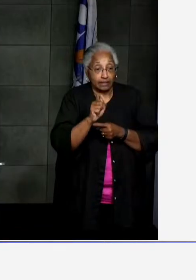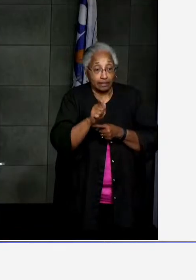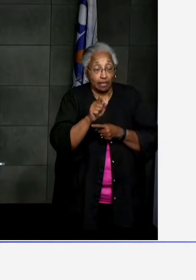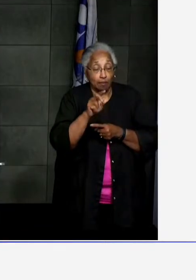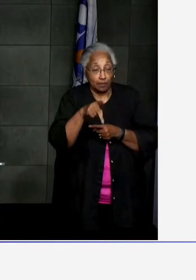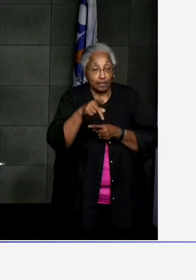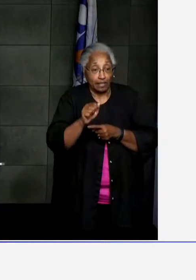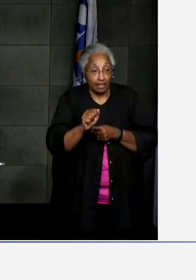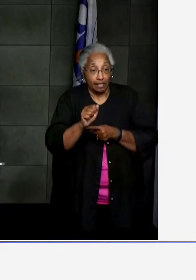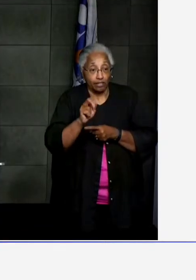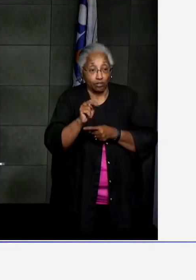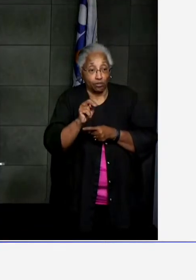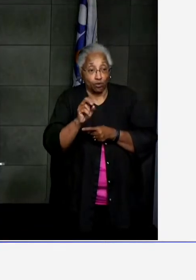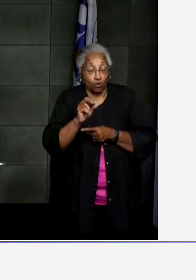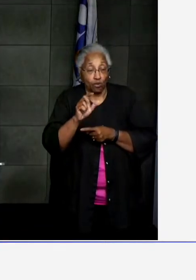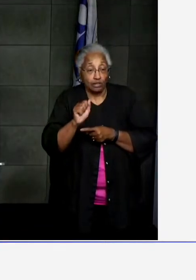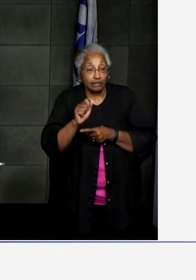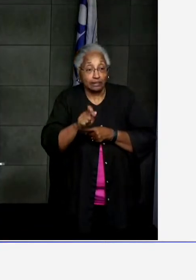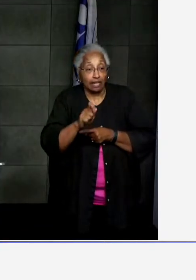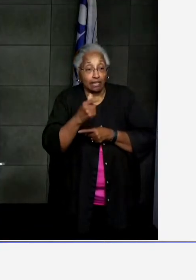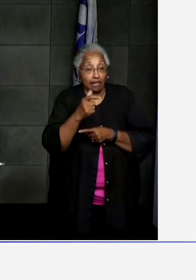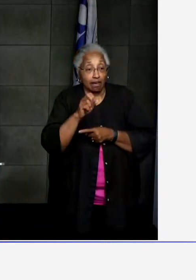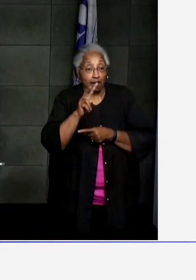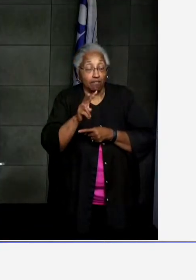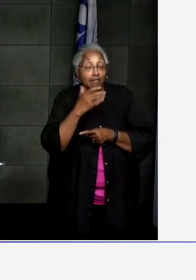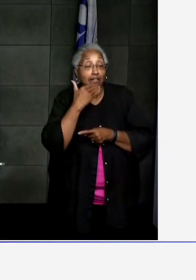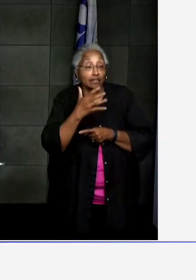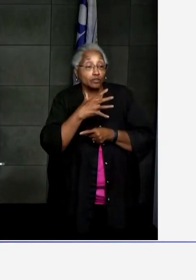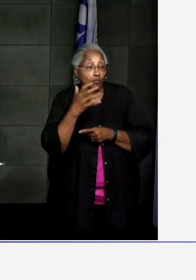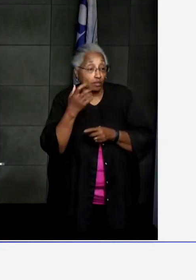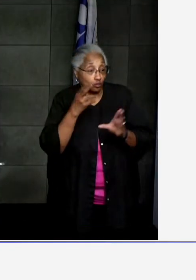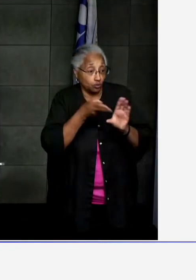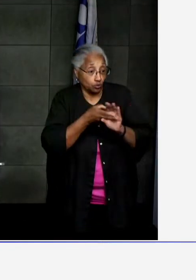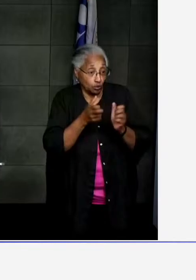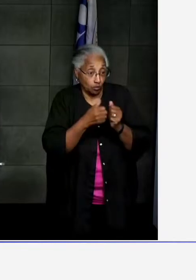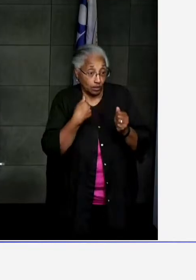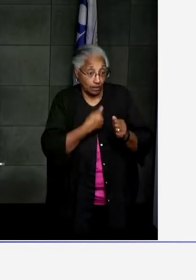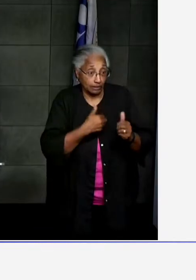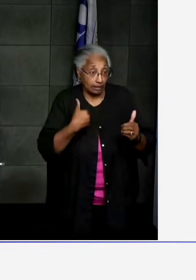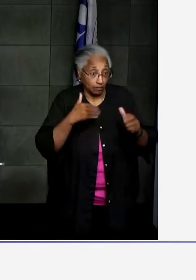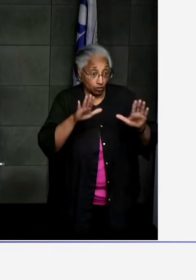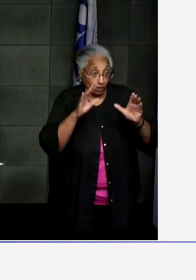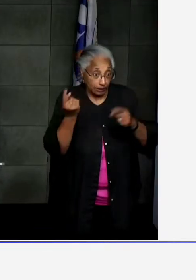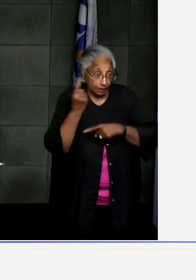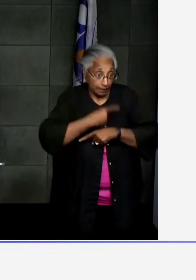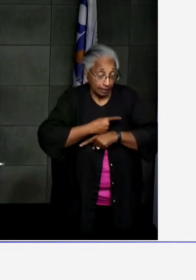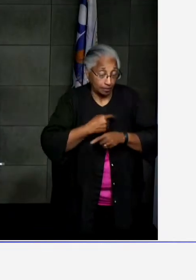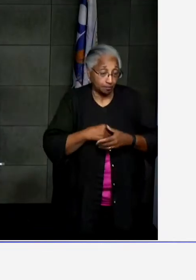nws.pa@noaa.gov. And thank you very much for joining us today. Have a great day.